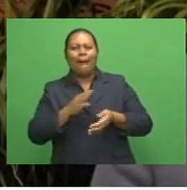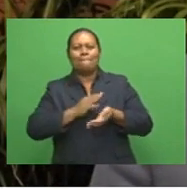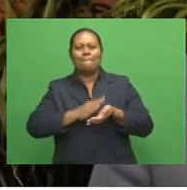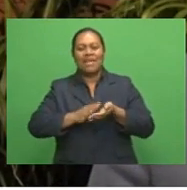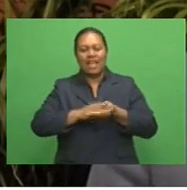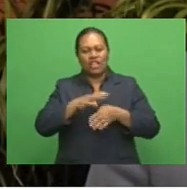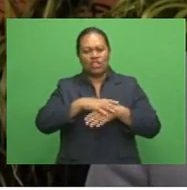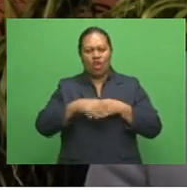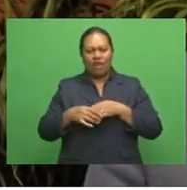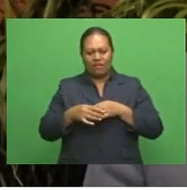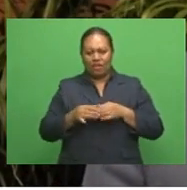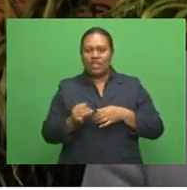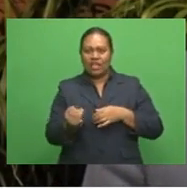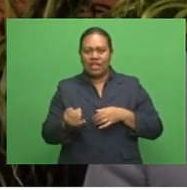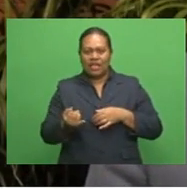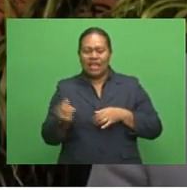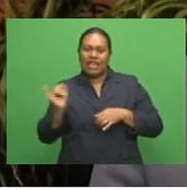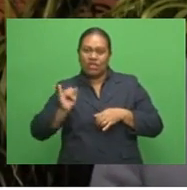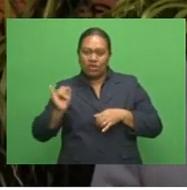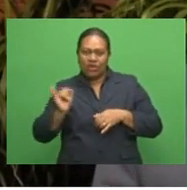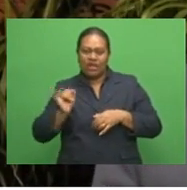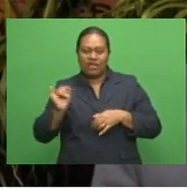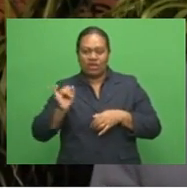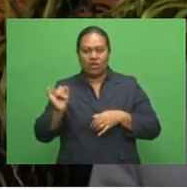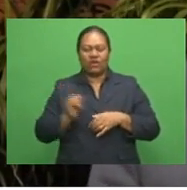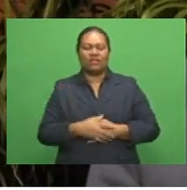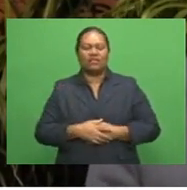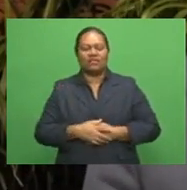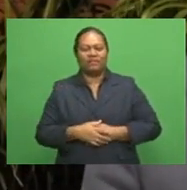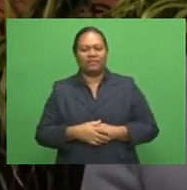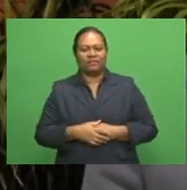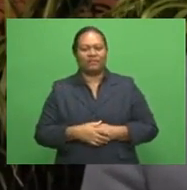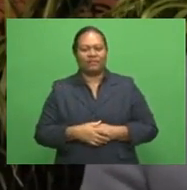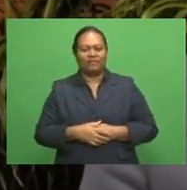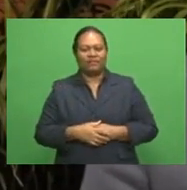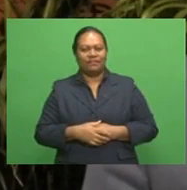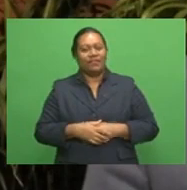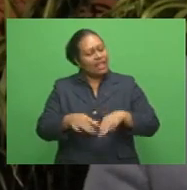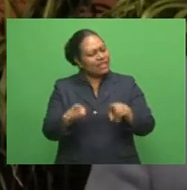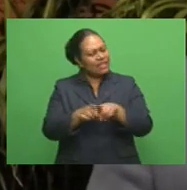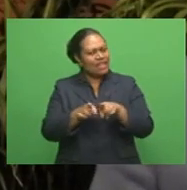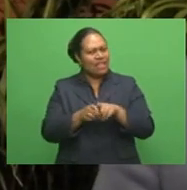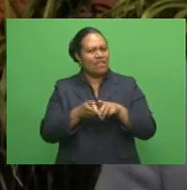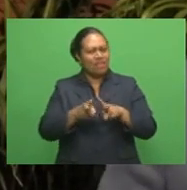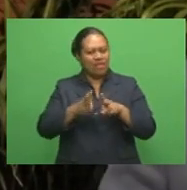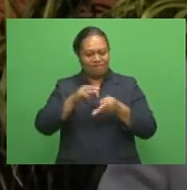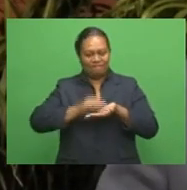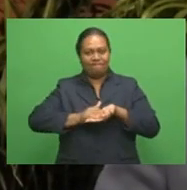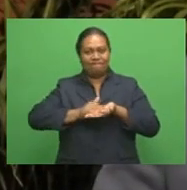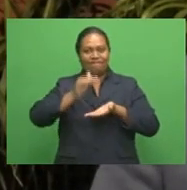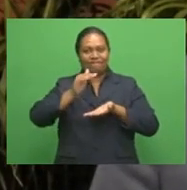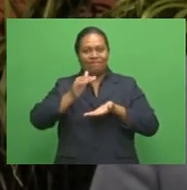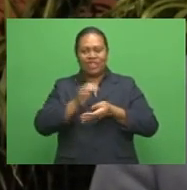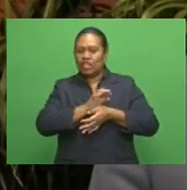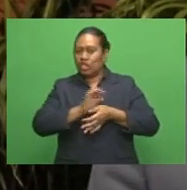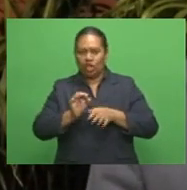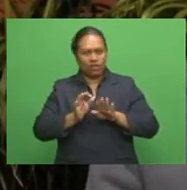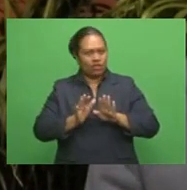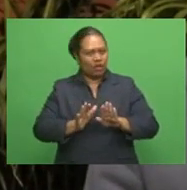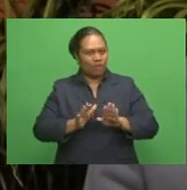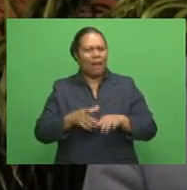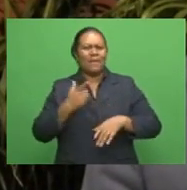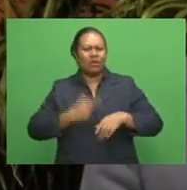premiums. So insurance is not going to stop. In the same way, the rising waters won't stop just because of this